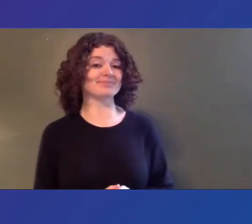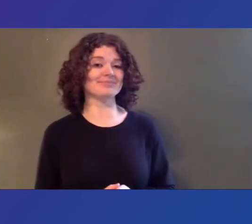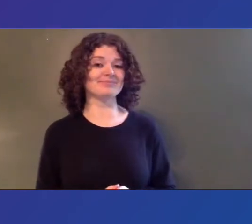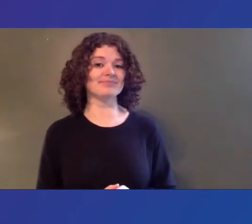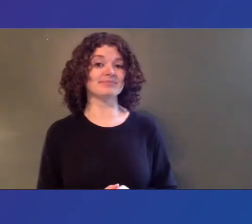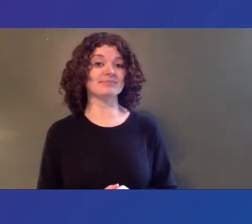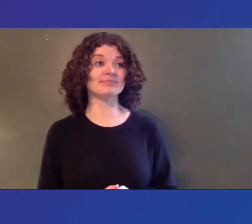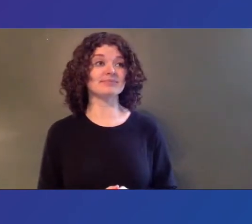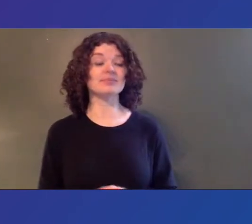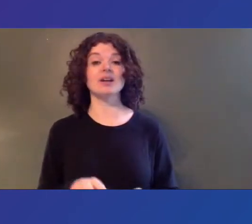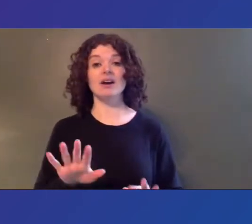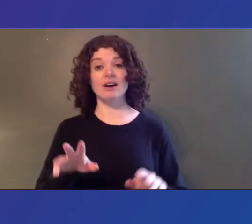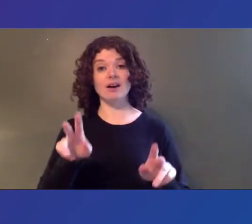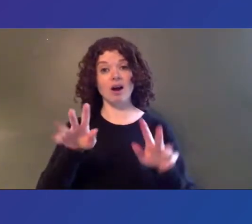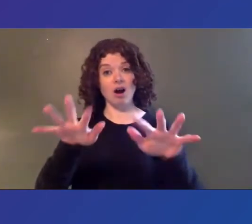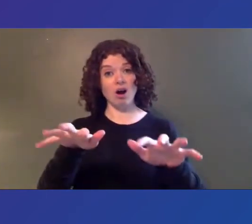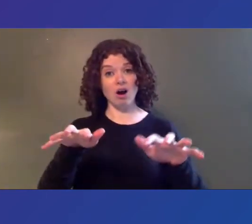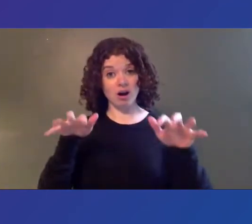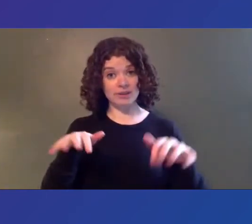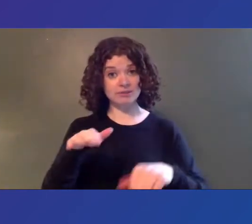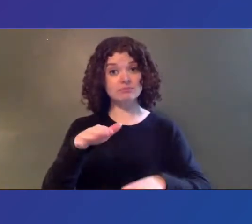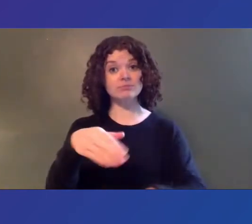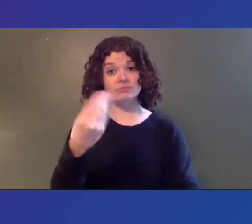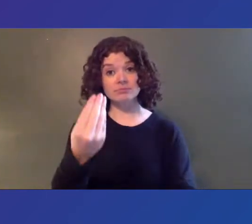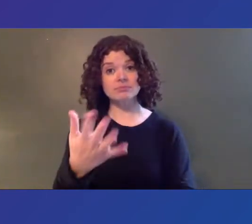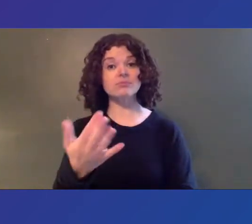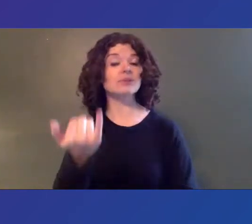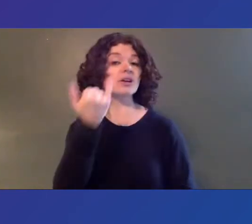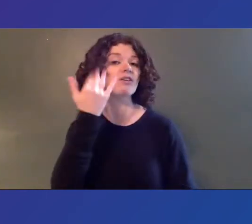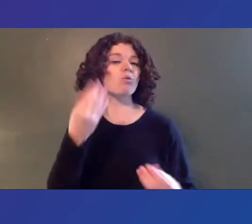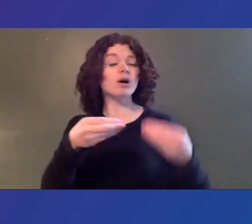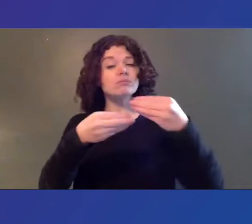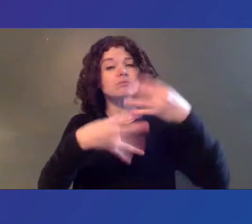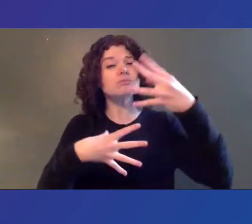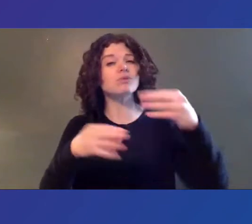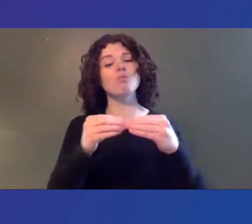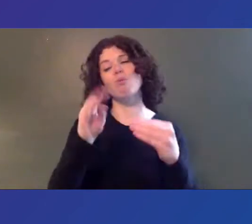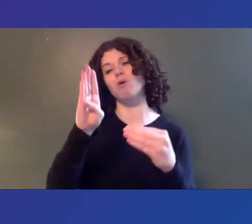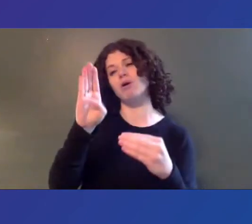more extensive description of our panelists'